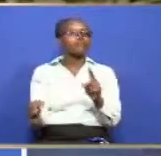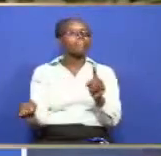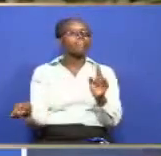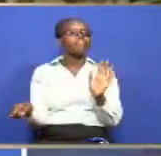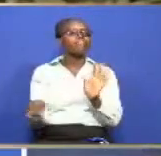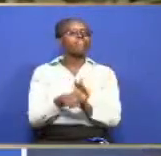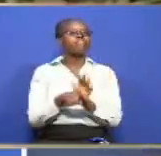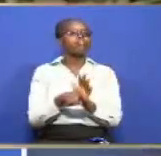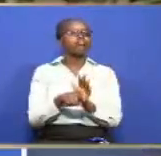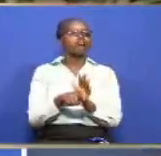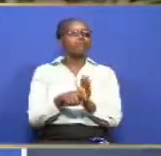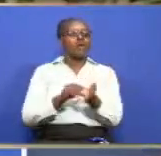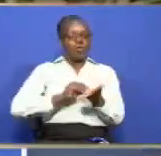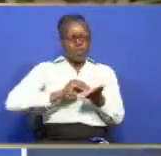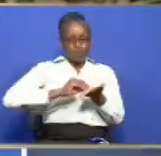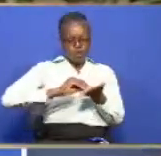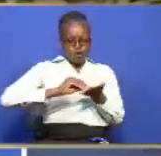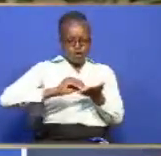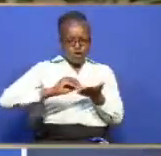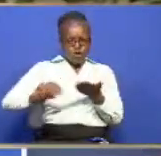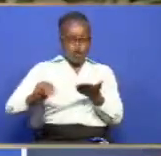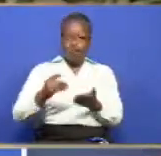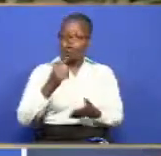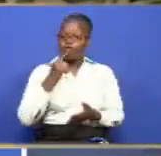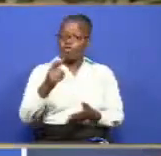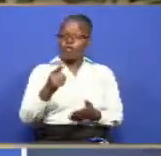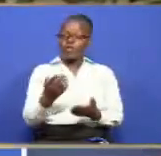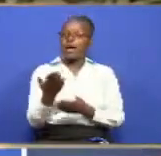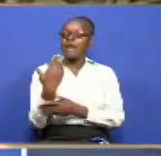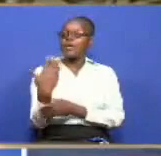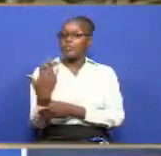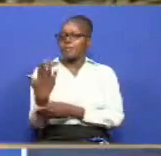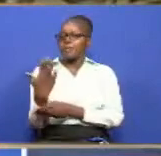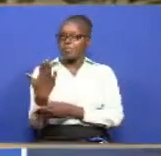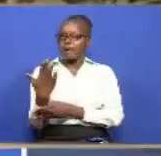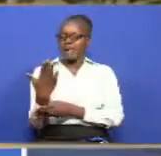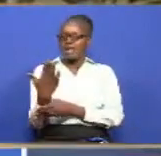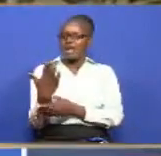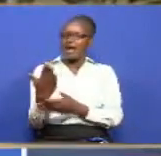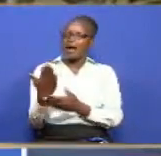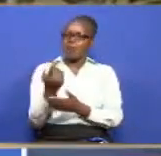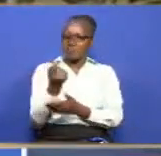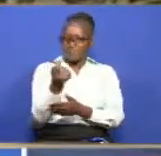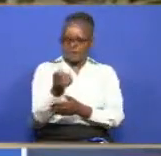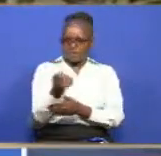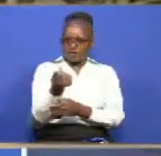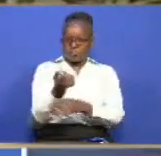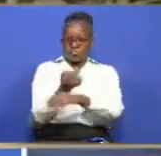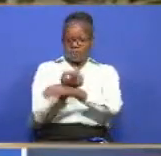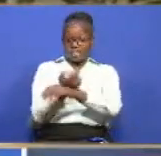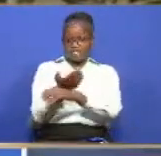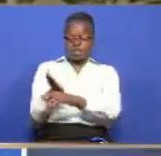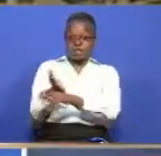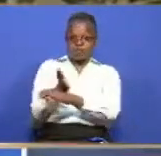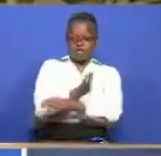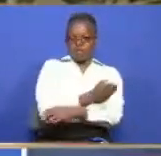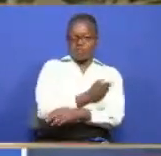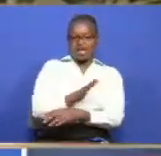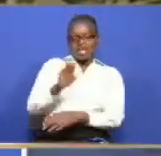order paper just a couple of minutes before the County Assembly could sit.